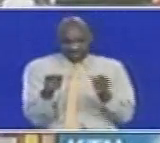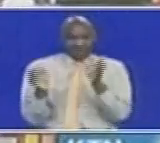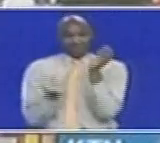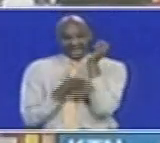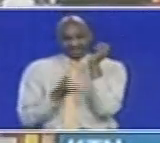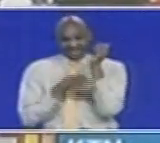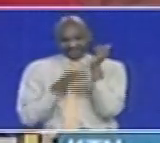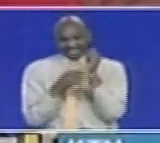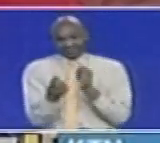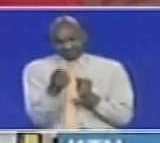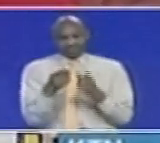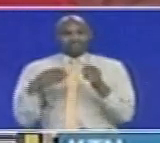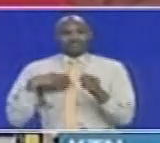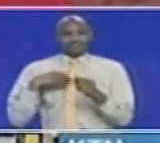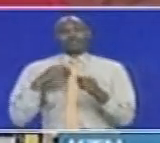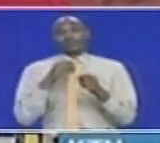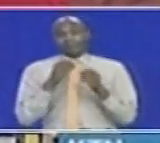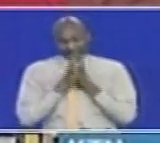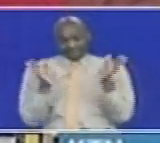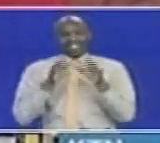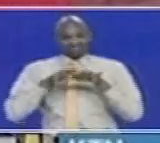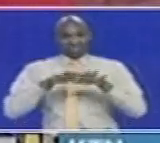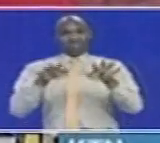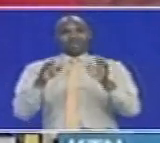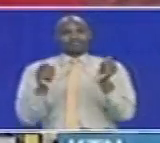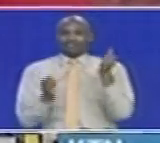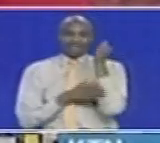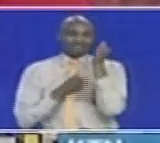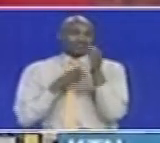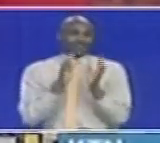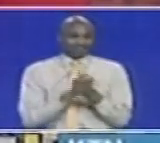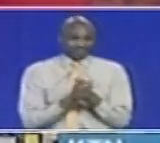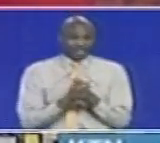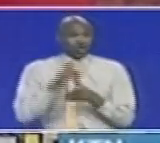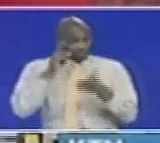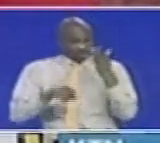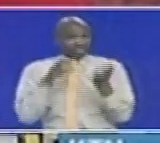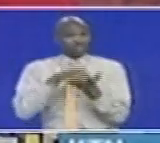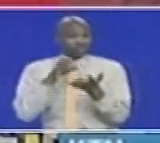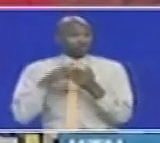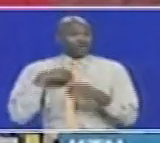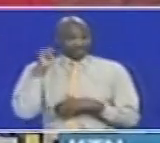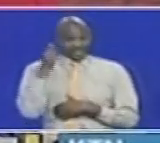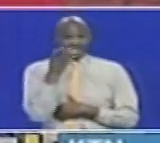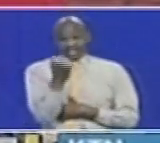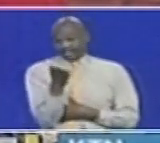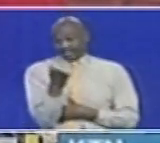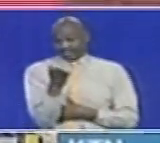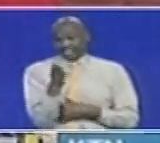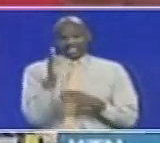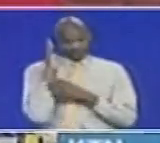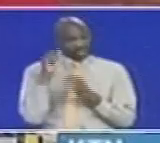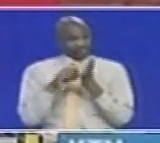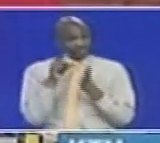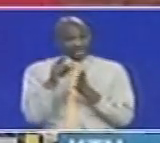through their public rallies. The way the situation in the country is, with insecurity and all, I don't see